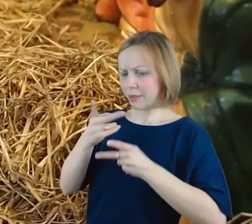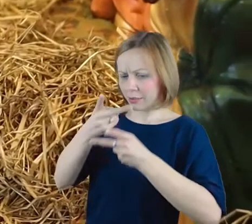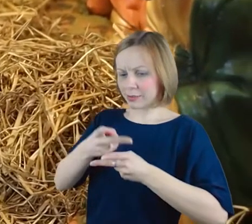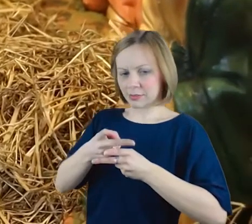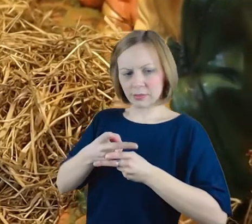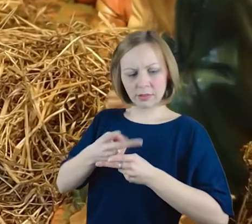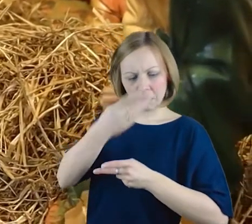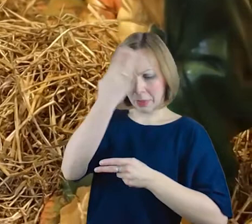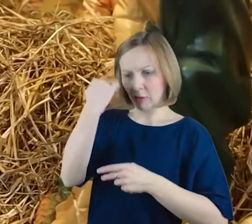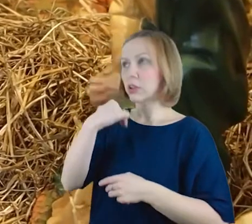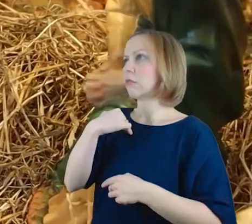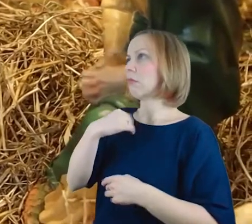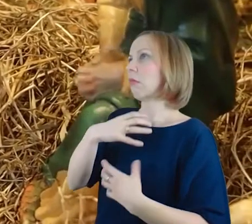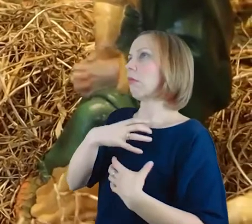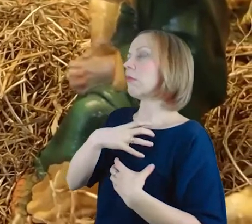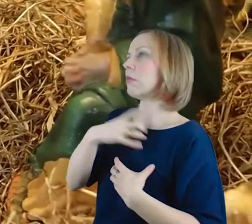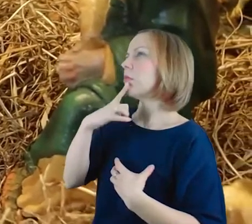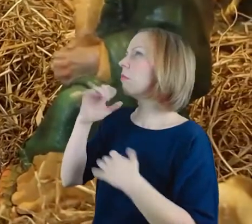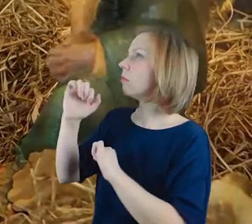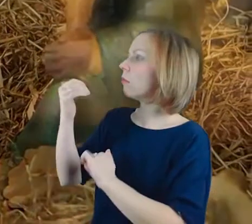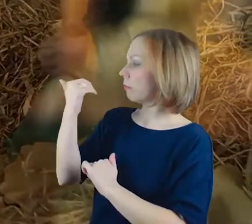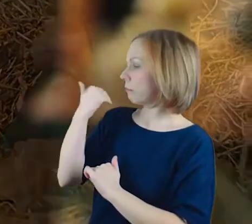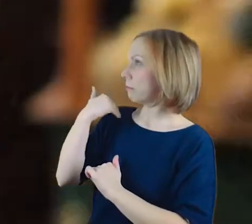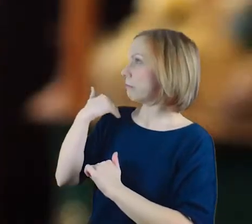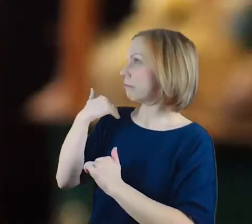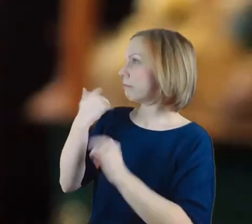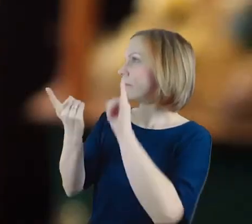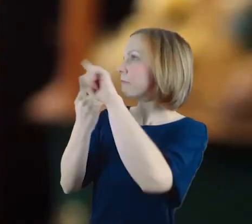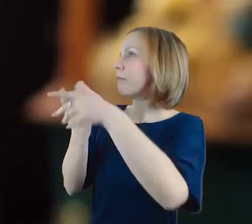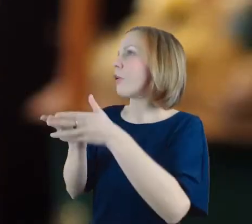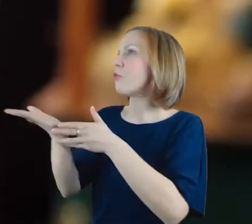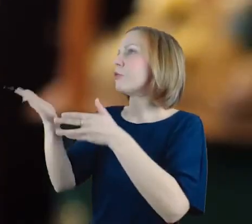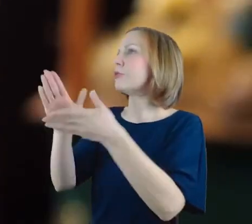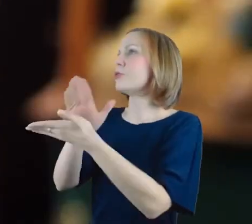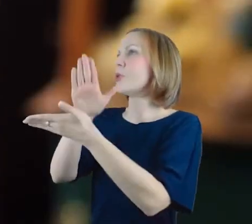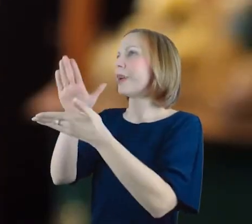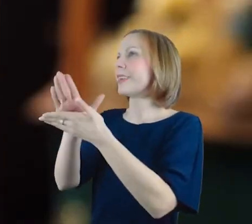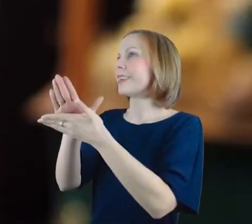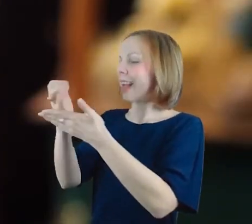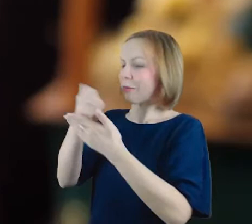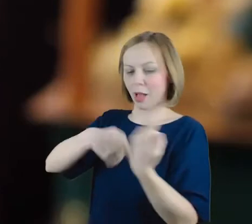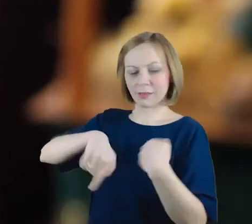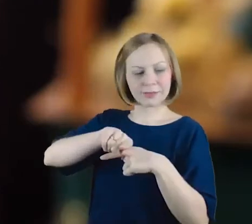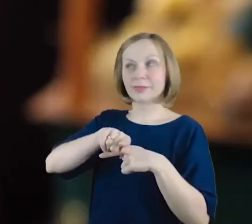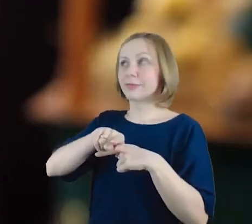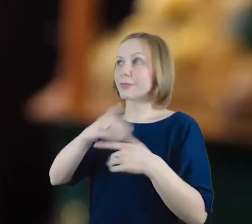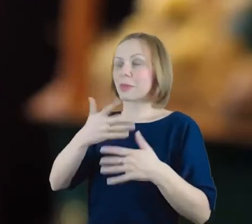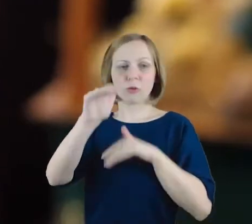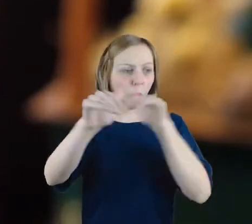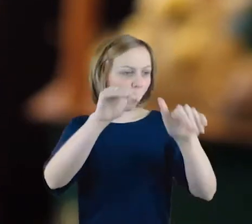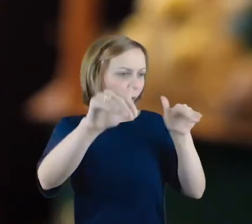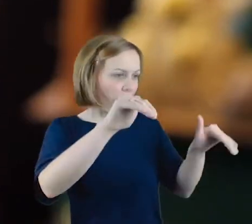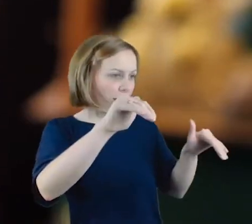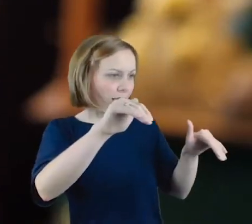was afraid, she responded to your call with joy. Help us, whom you call, to share like her in your